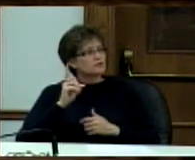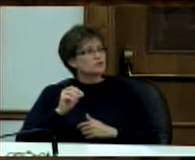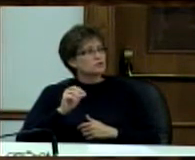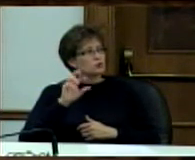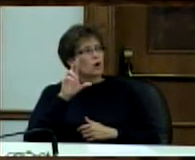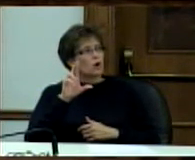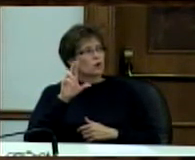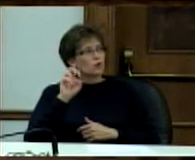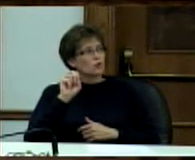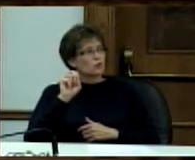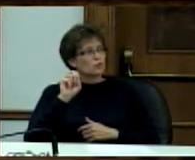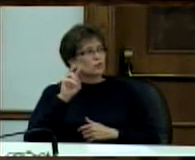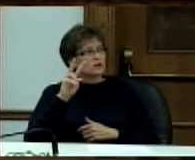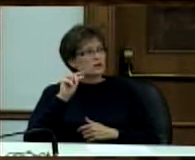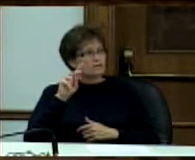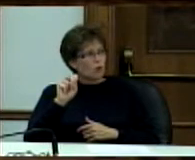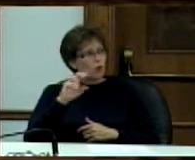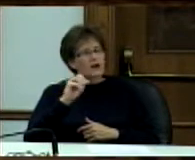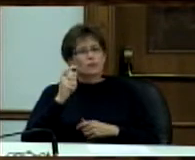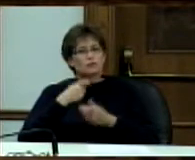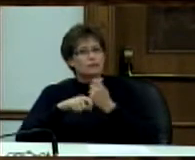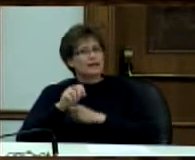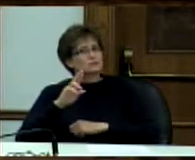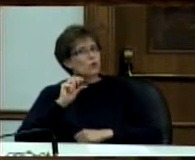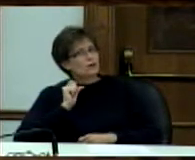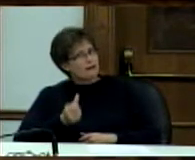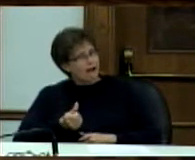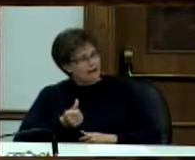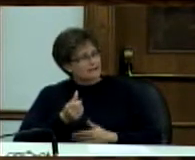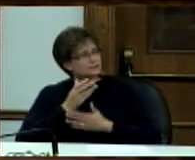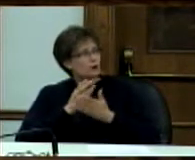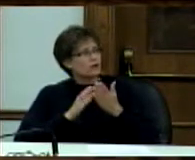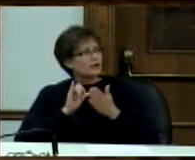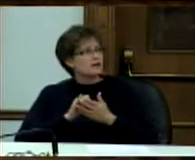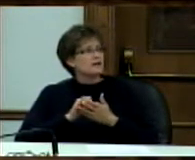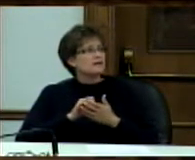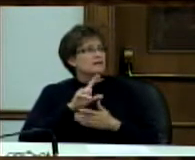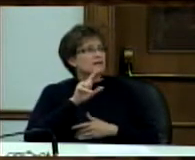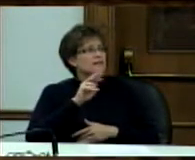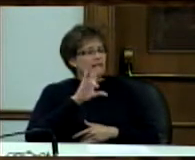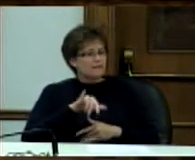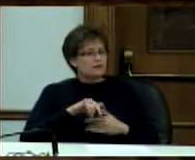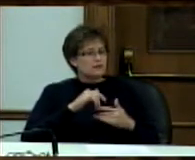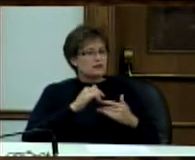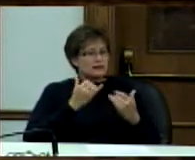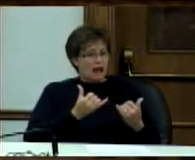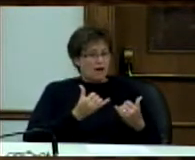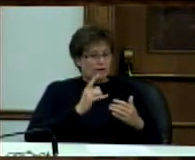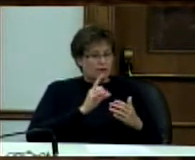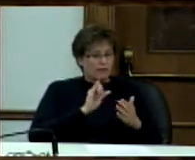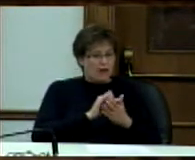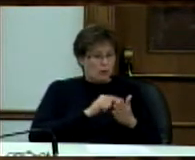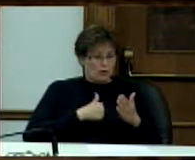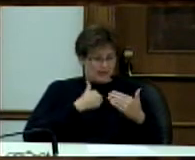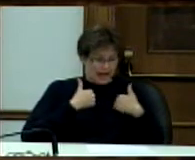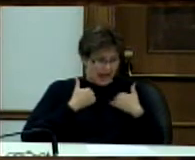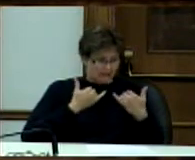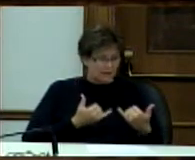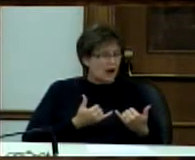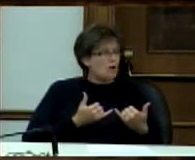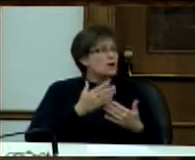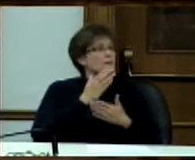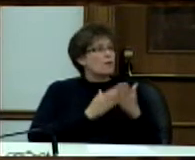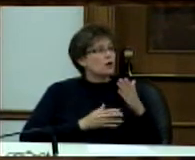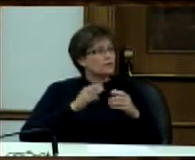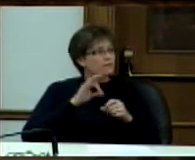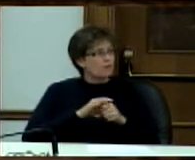would like to do a revoke and replace or not as a part of this. In other words, taking the levy that we currently have and